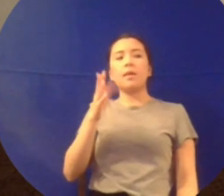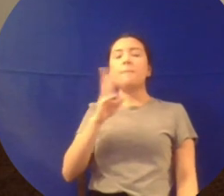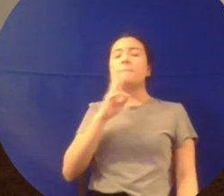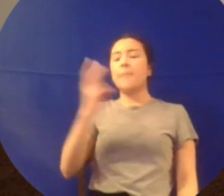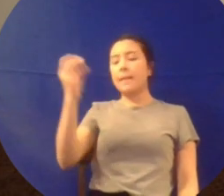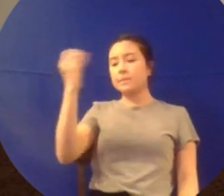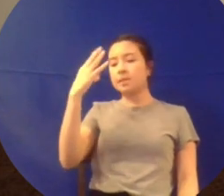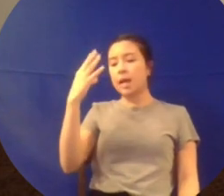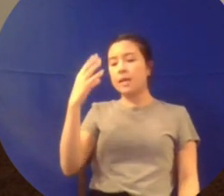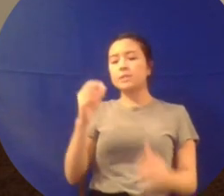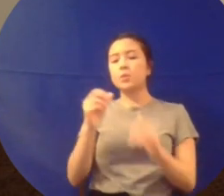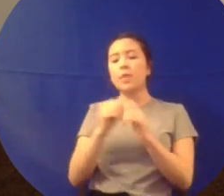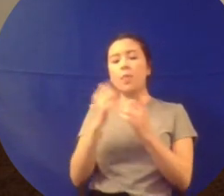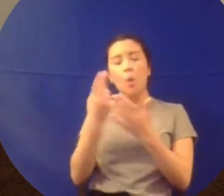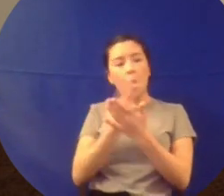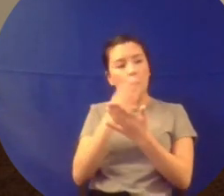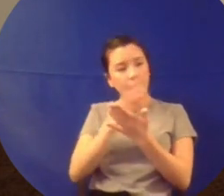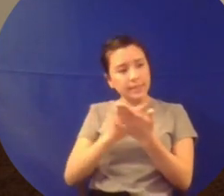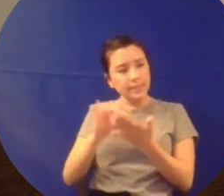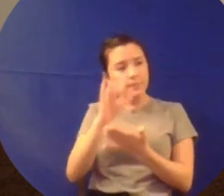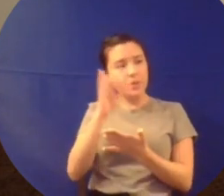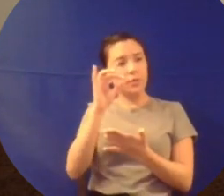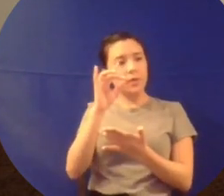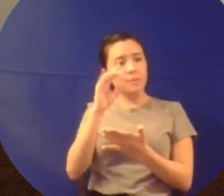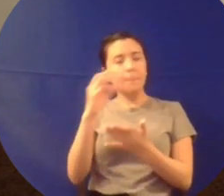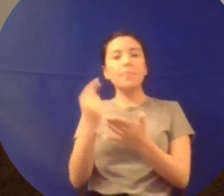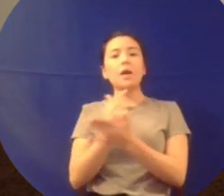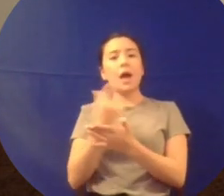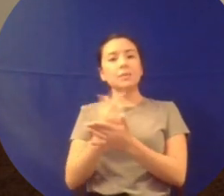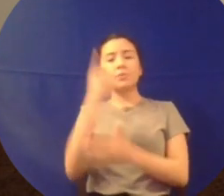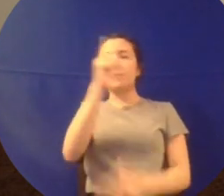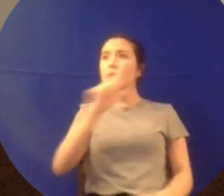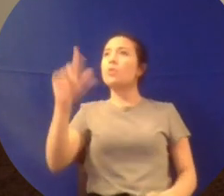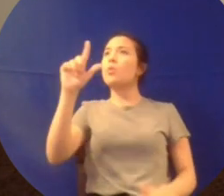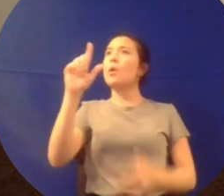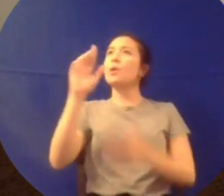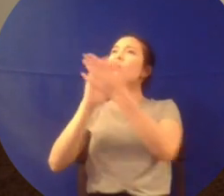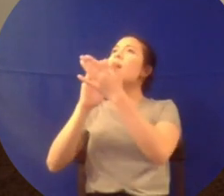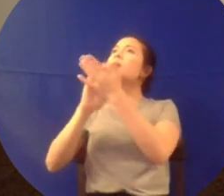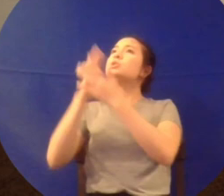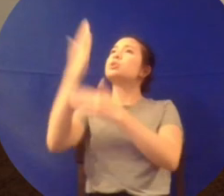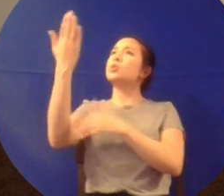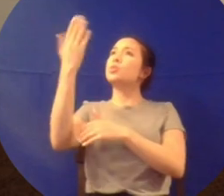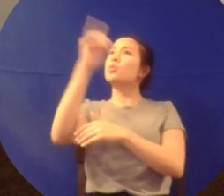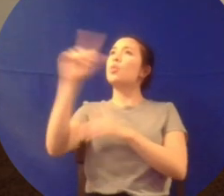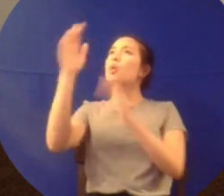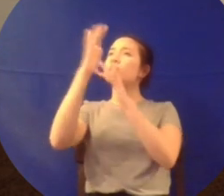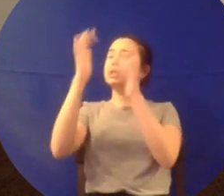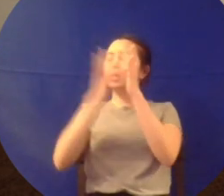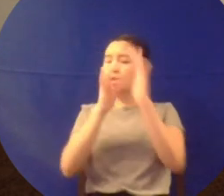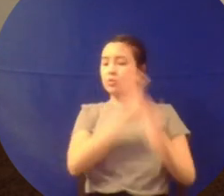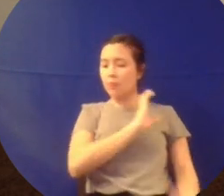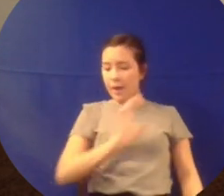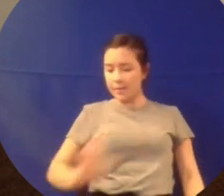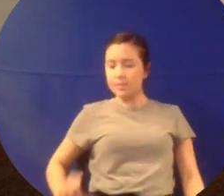The Gospel of the Lord. Praise to you, Lord Jesus Christ.